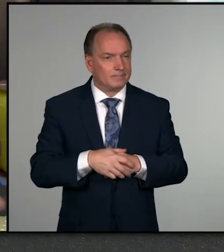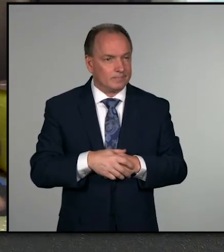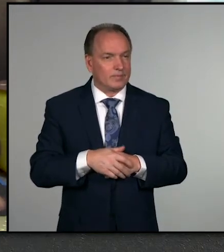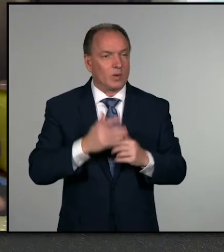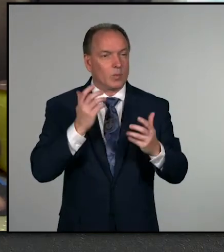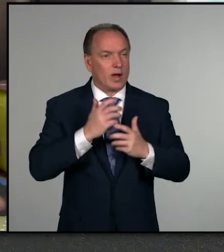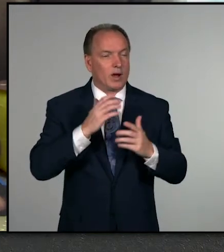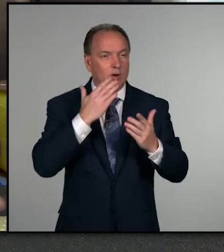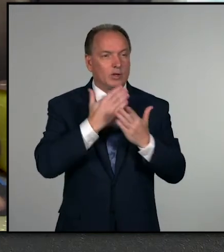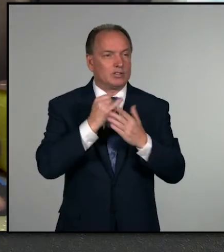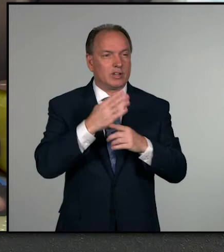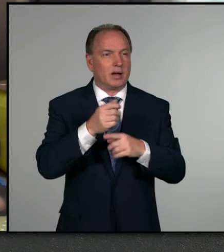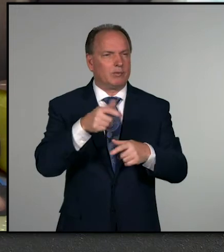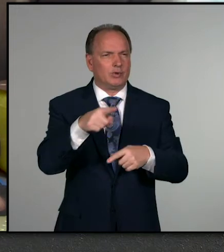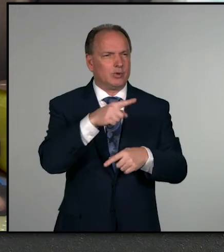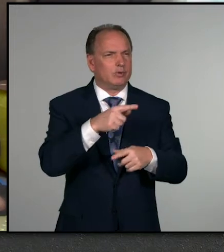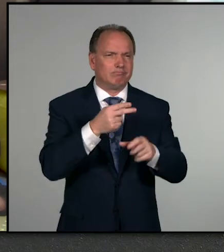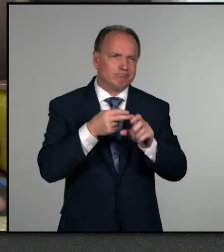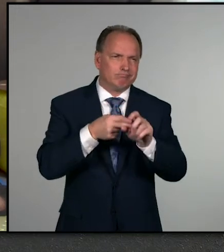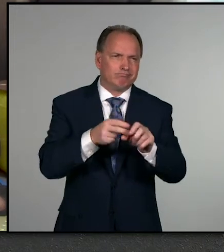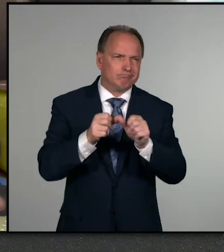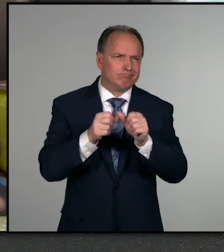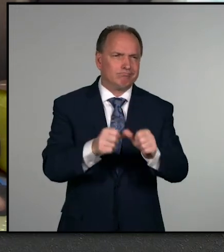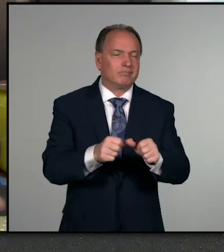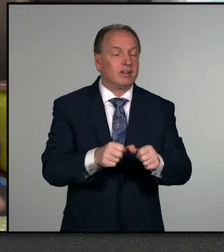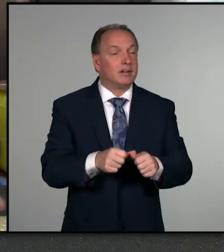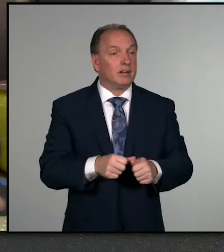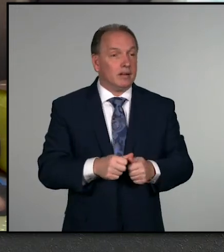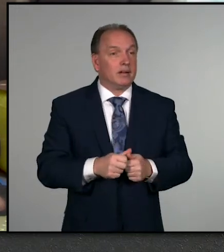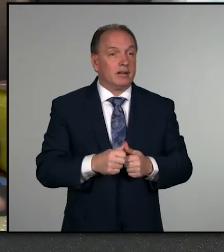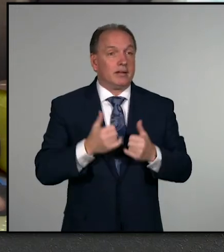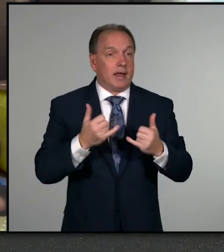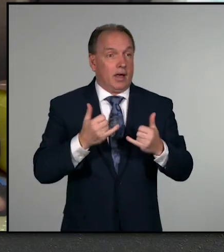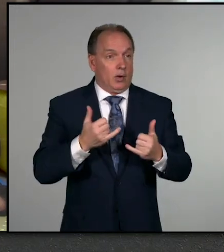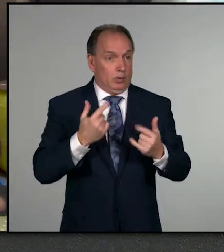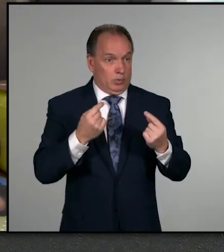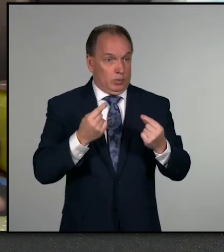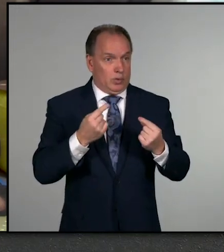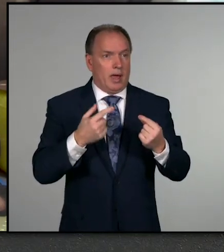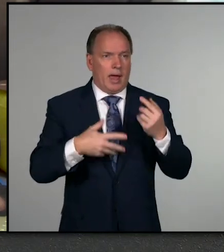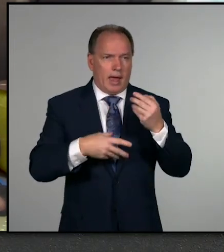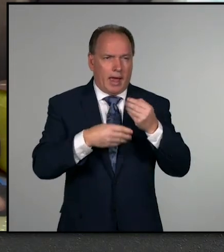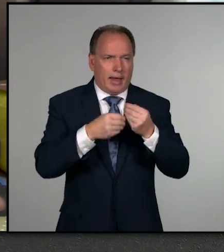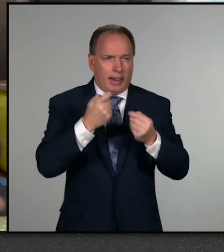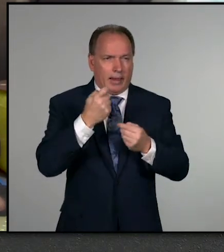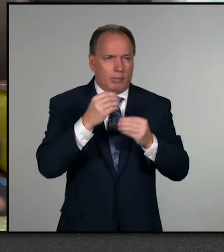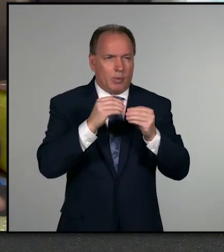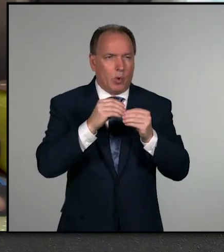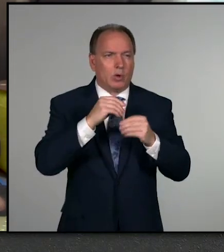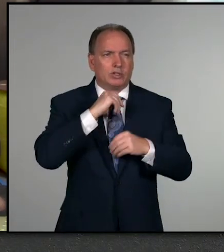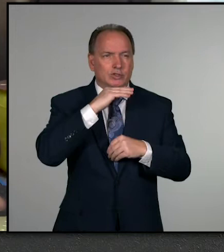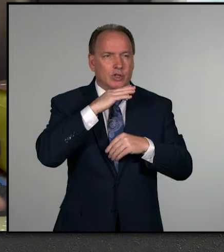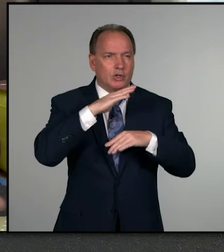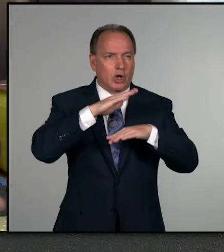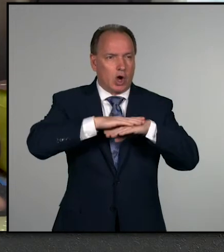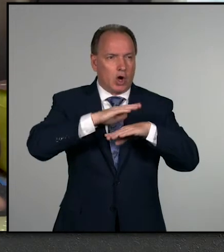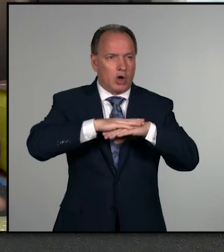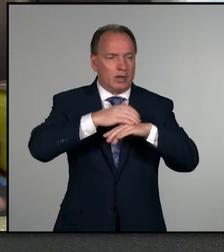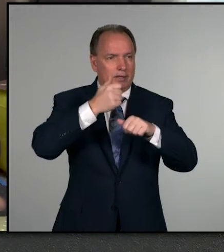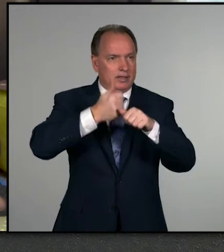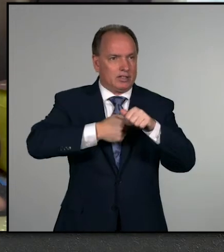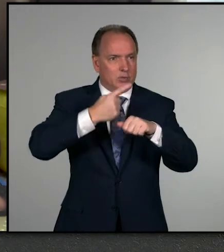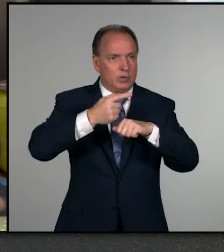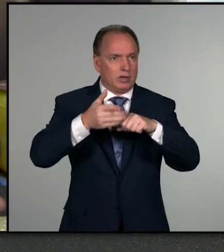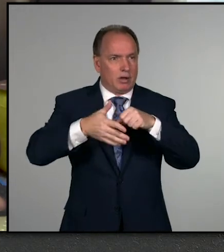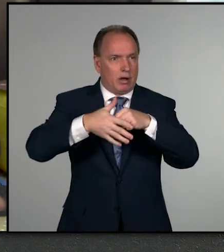2. Wow, good job. You didn't give up. Good job, kiddos. Now, Miss Debbie's going to do is add a little bit more dirt on top of